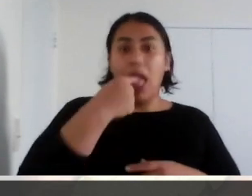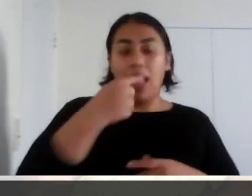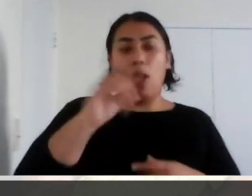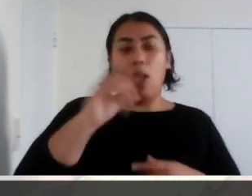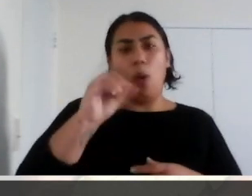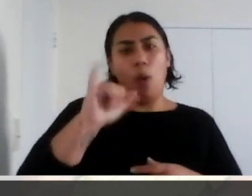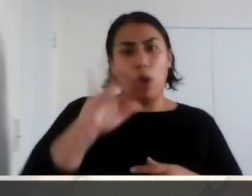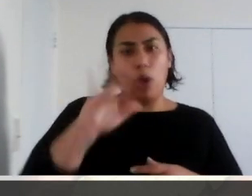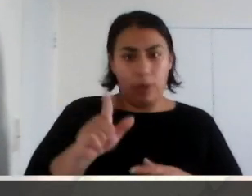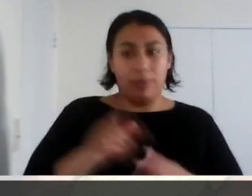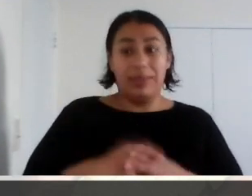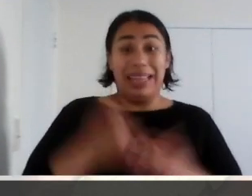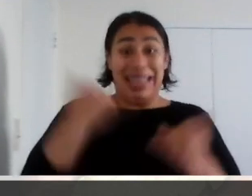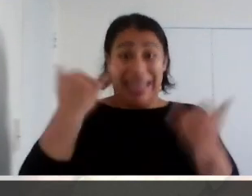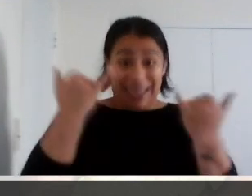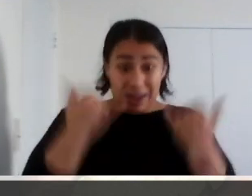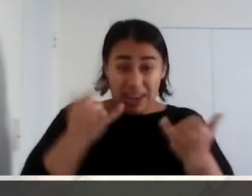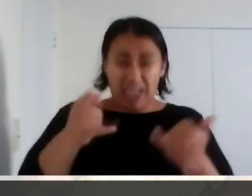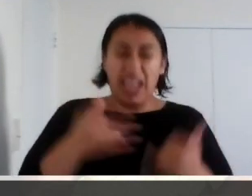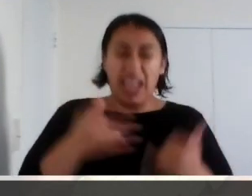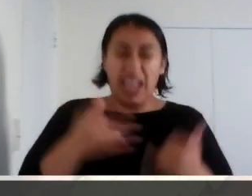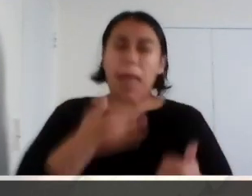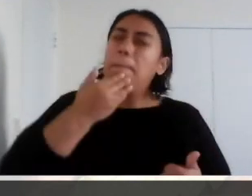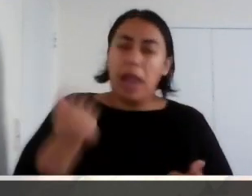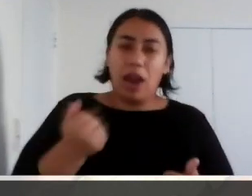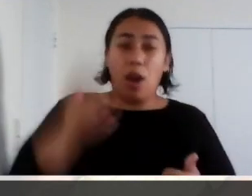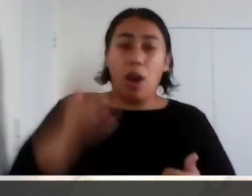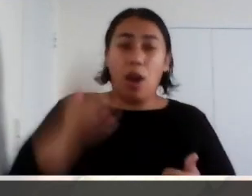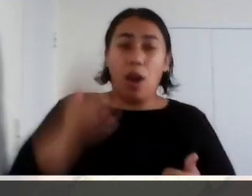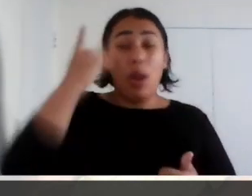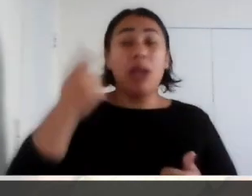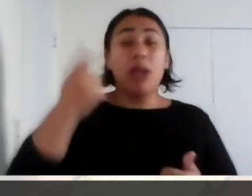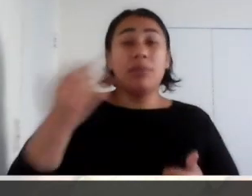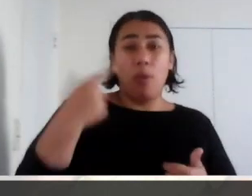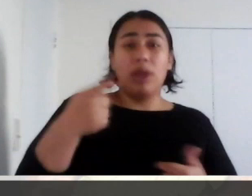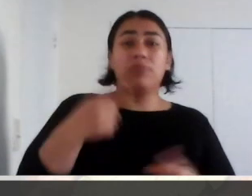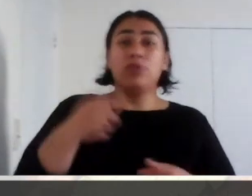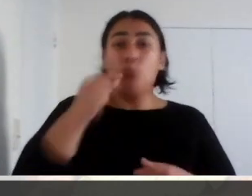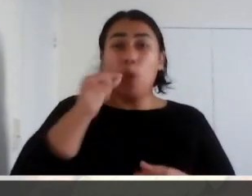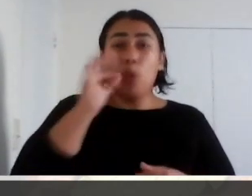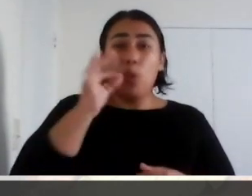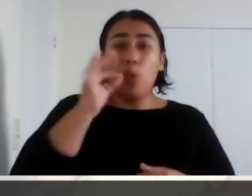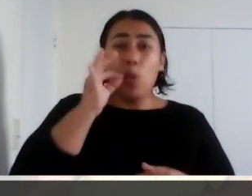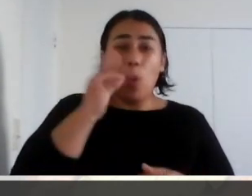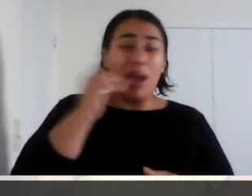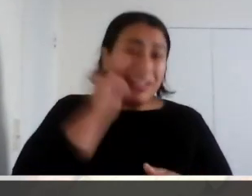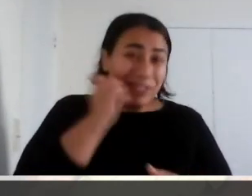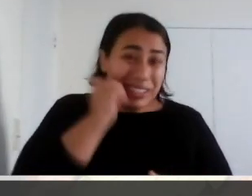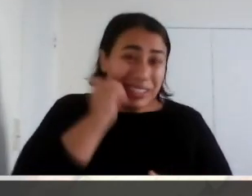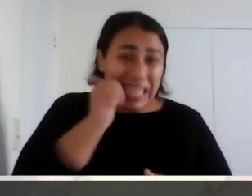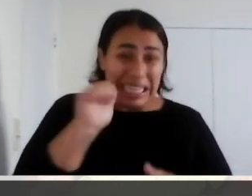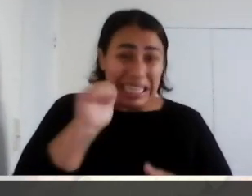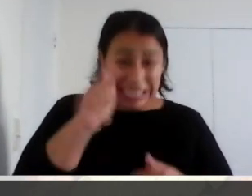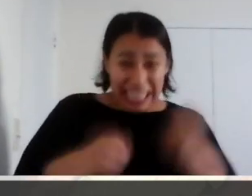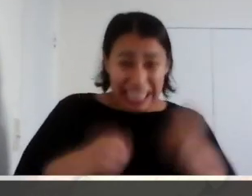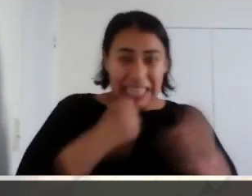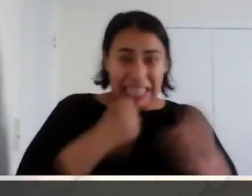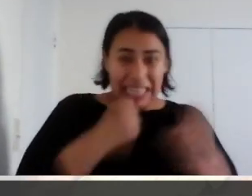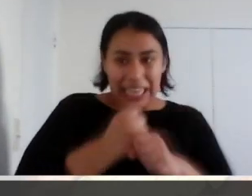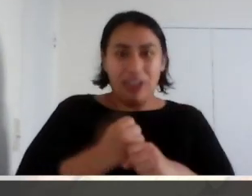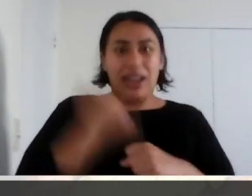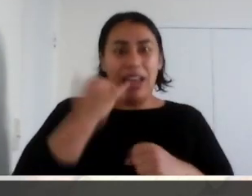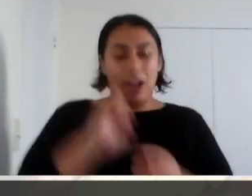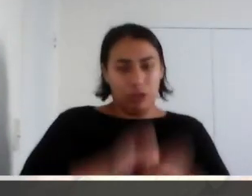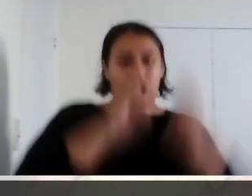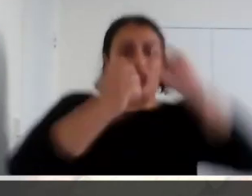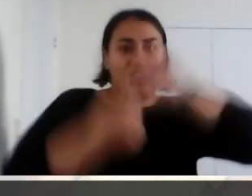found that 0.6 milliliters on average 2 hours before sleep was the ideal dose. And after just 1 week of use,